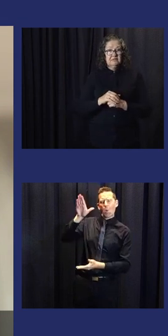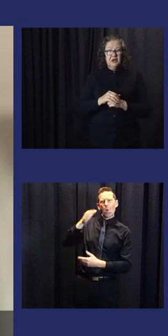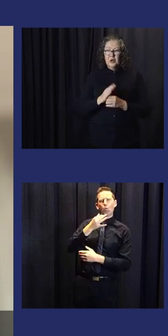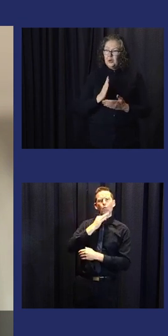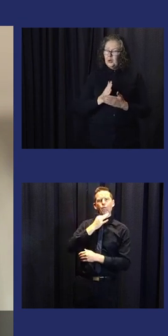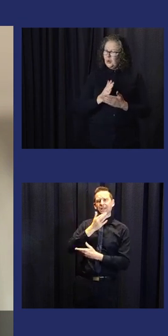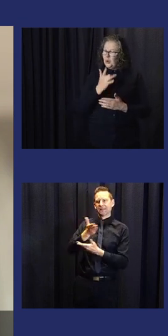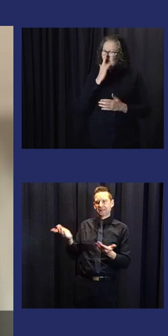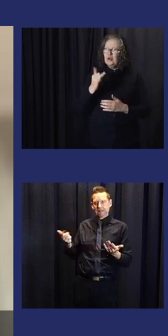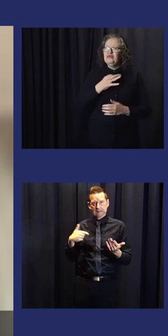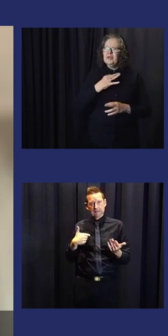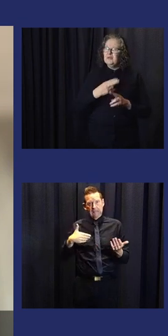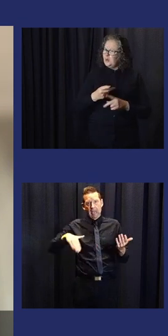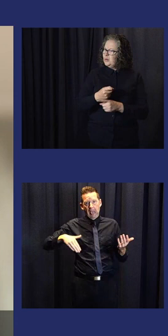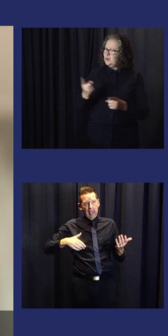risk. So